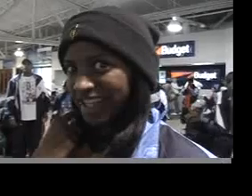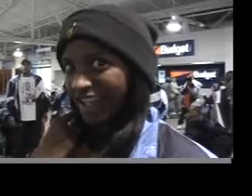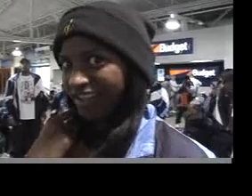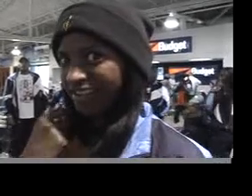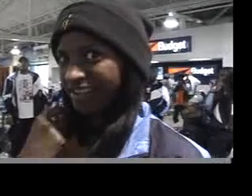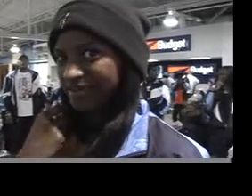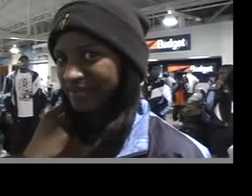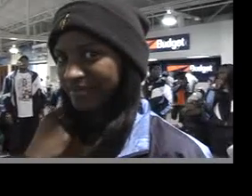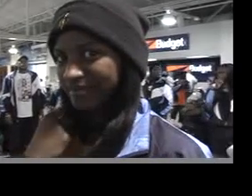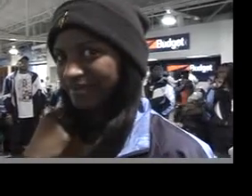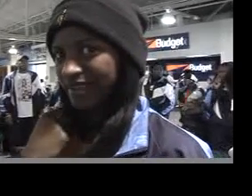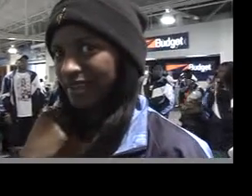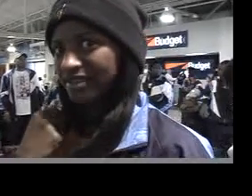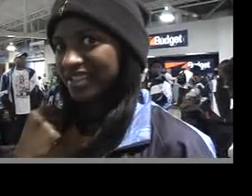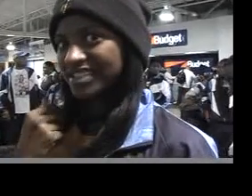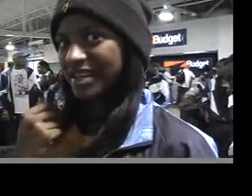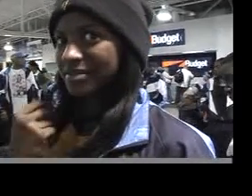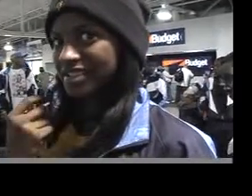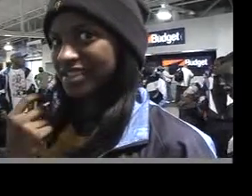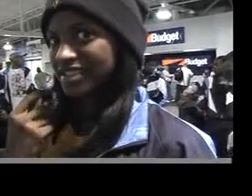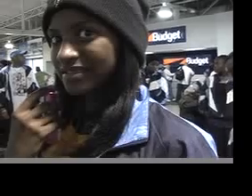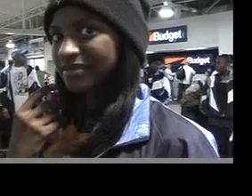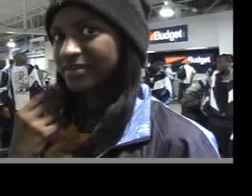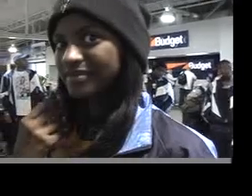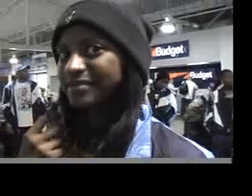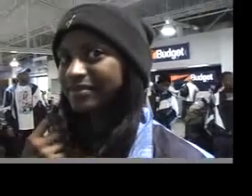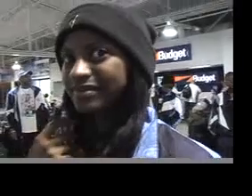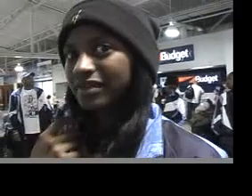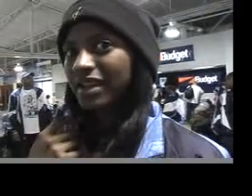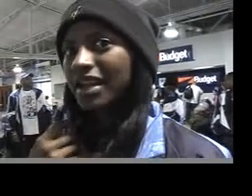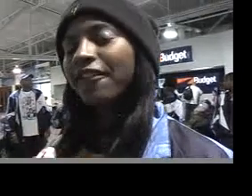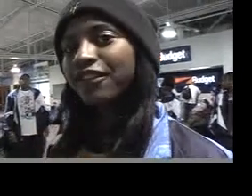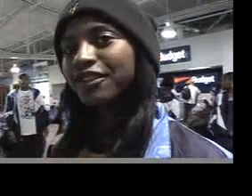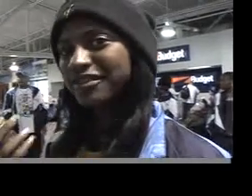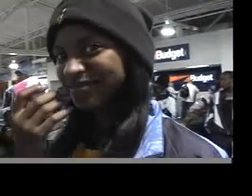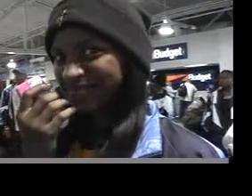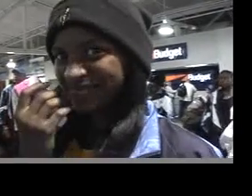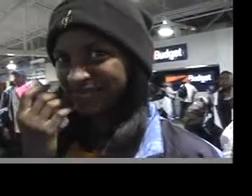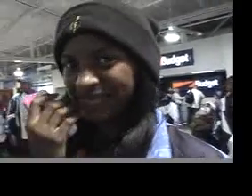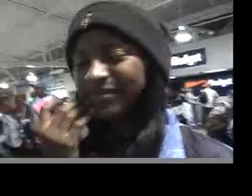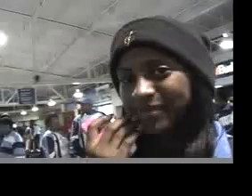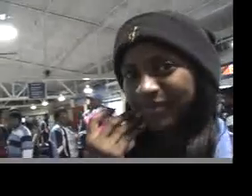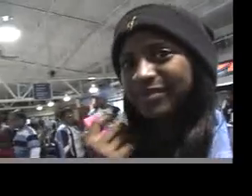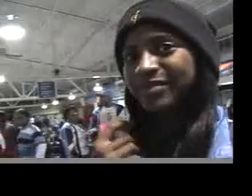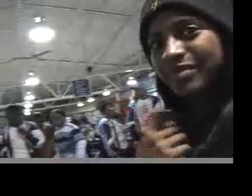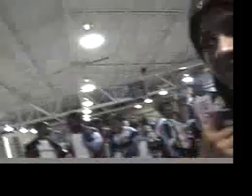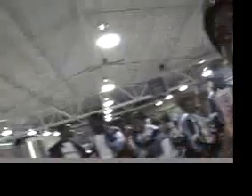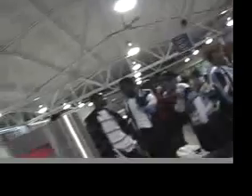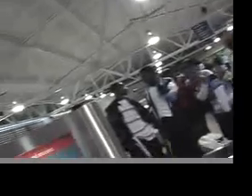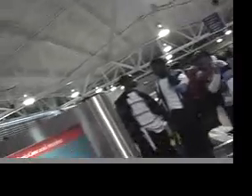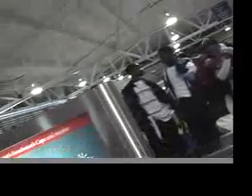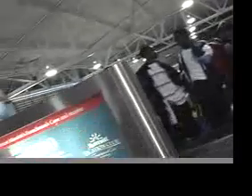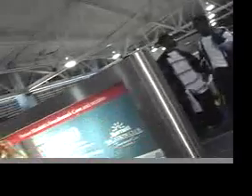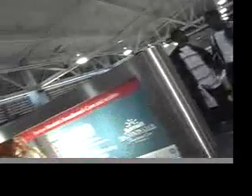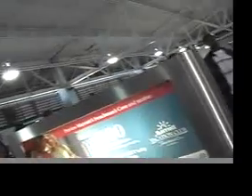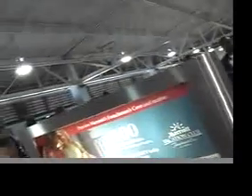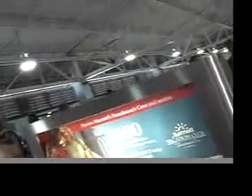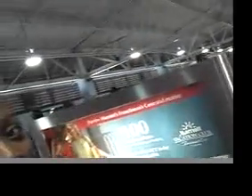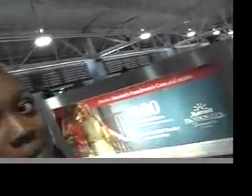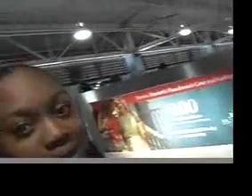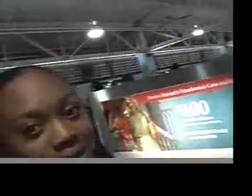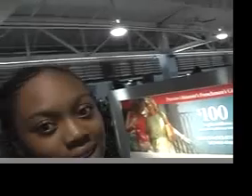Yeah. Massac. Yeah, and where are you from? St. Thomas. St. Thomas, what did you play? Flute. Flute? And how about this lady right here,